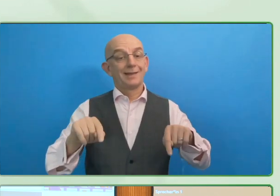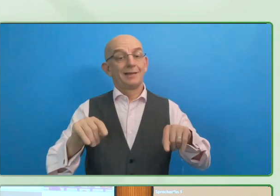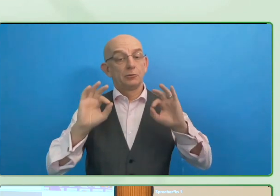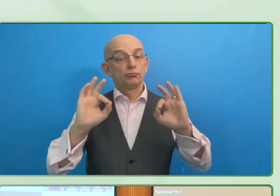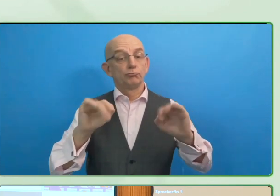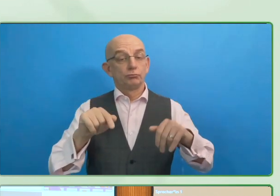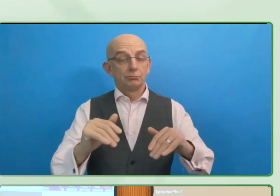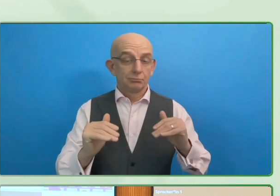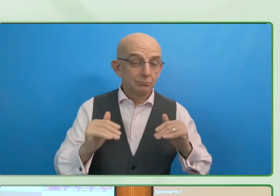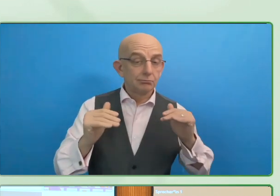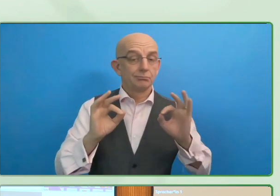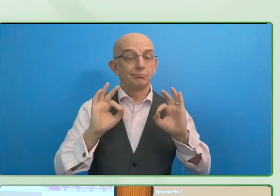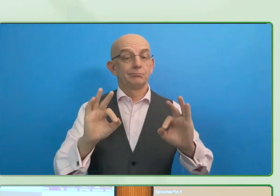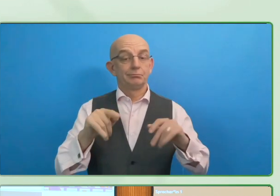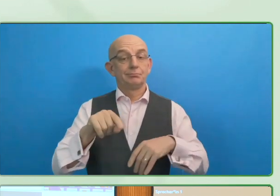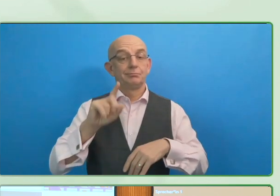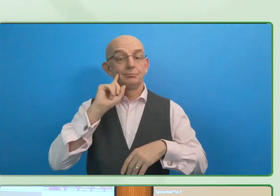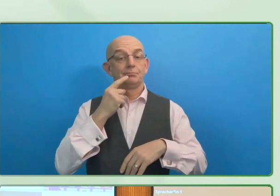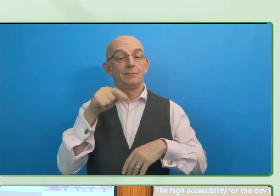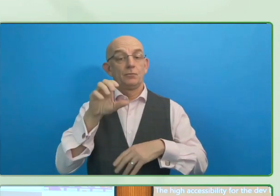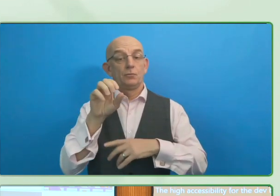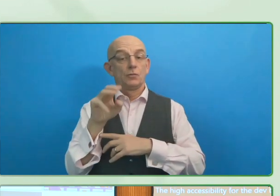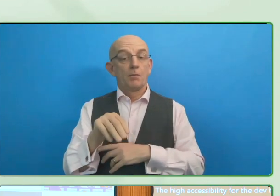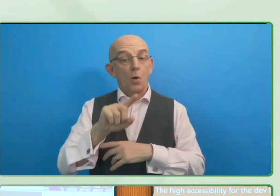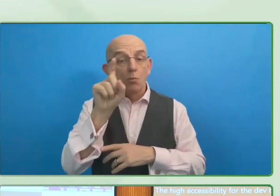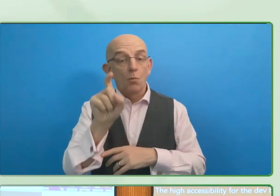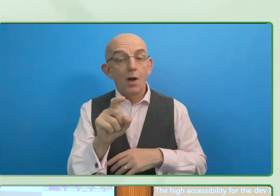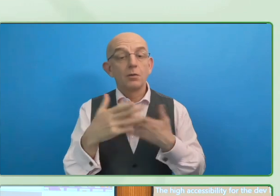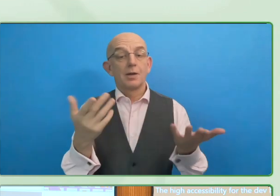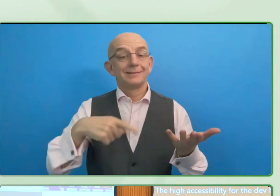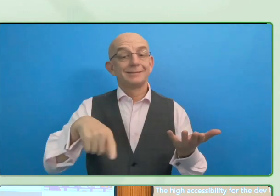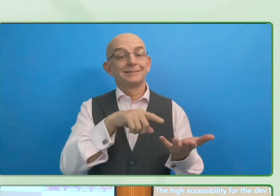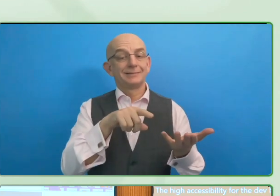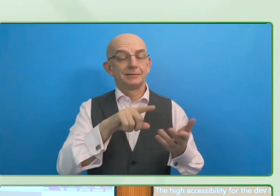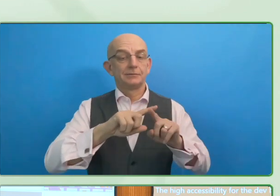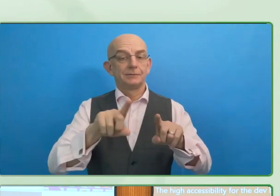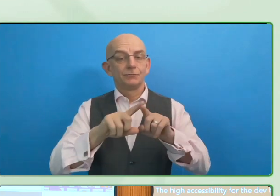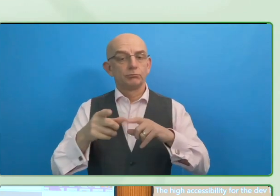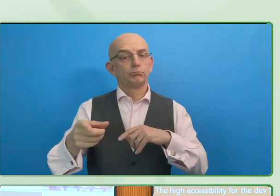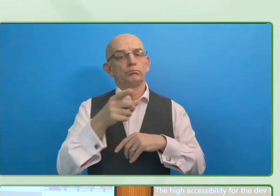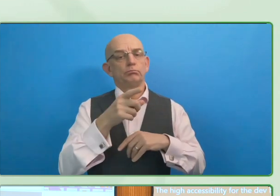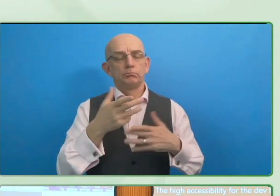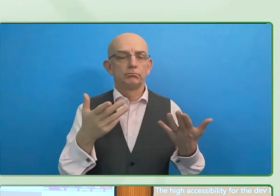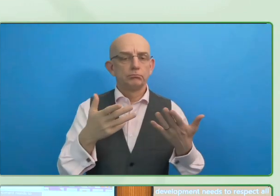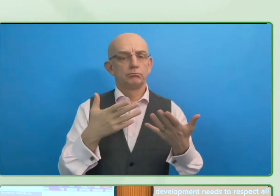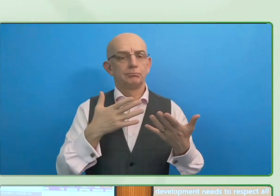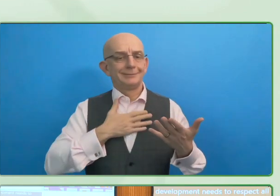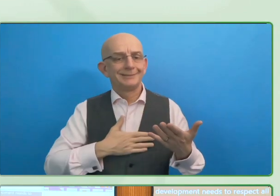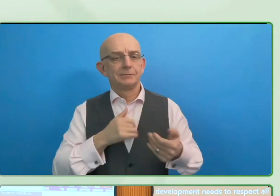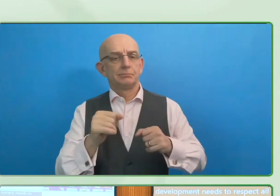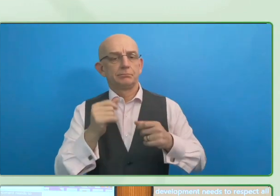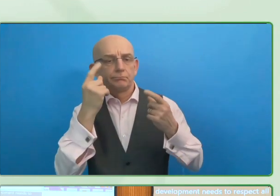needs, and also the platform development needs to respect all of deaf needs. So that's why we are here,